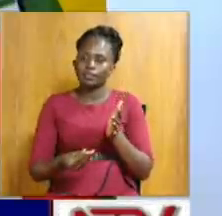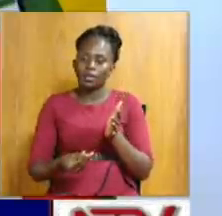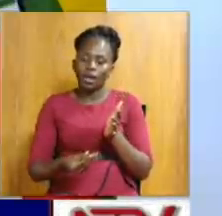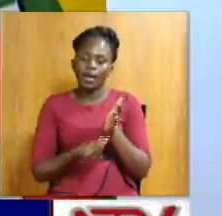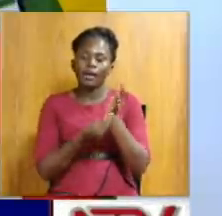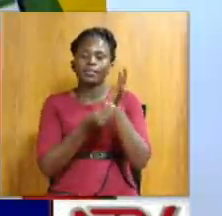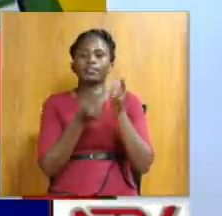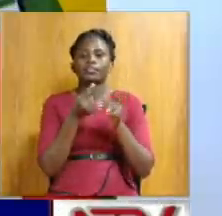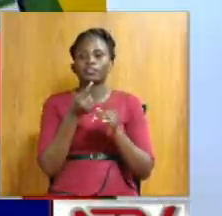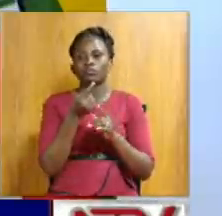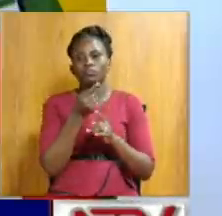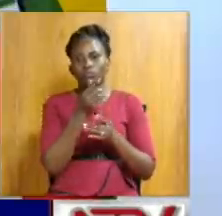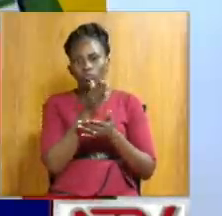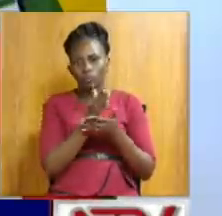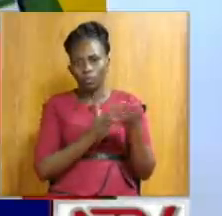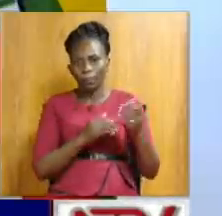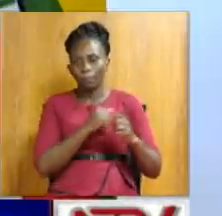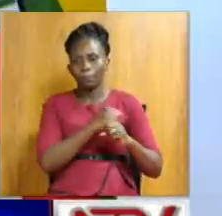have been taking.